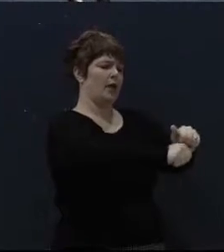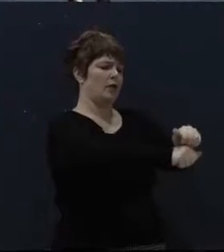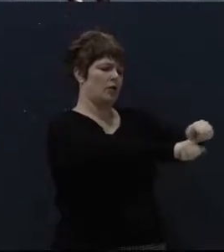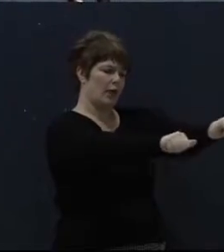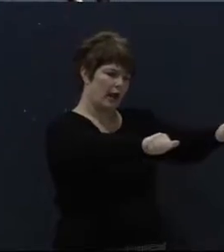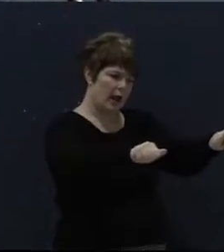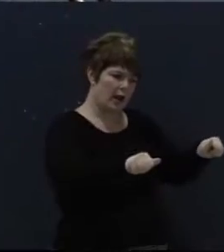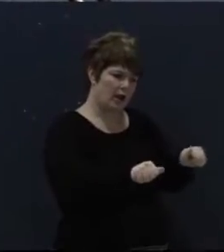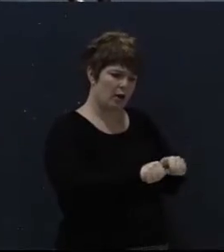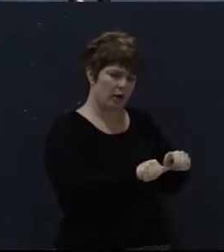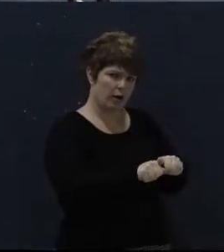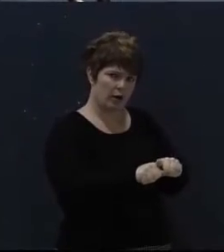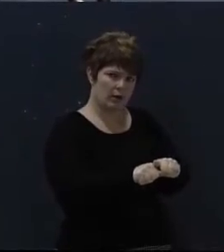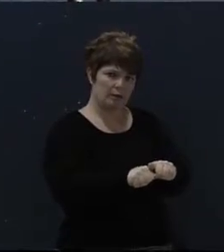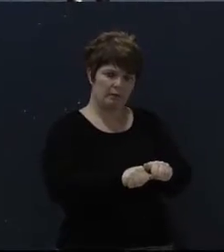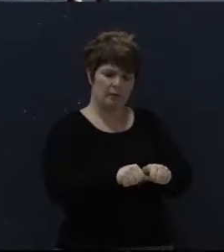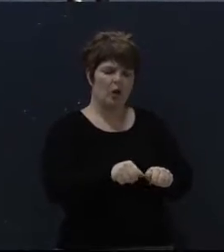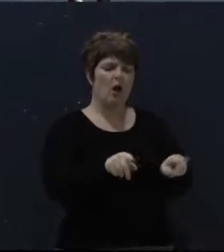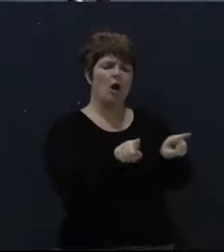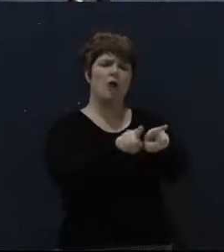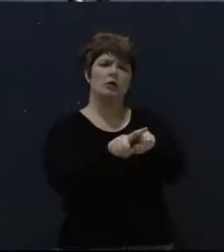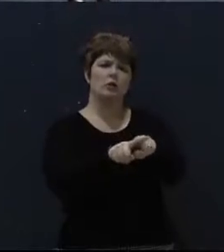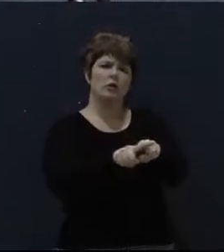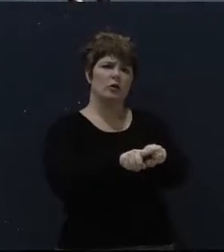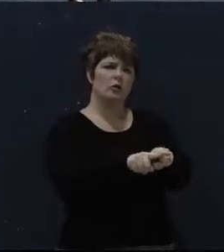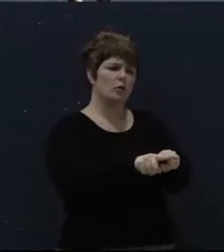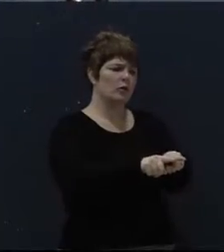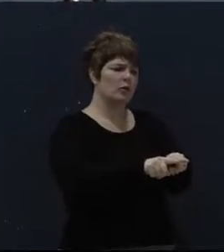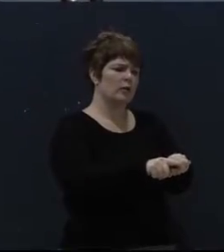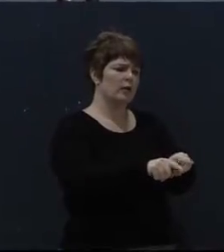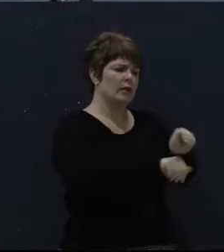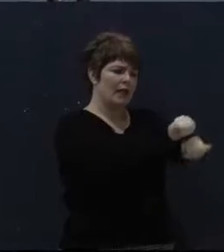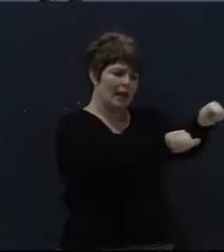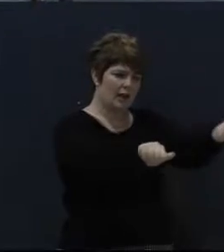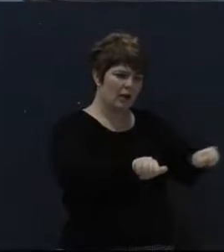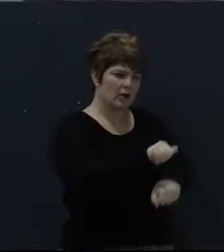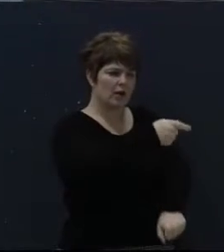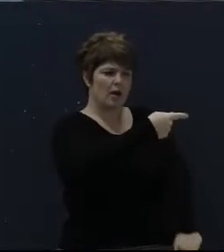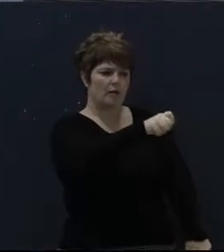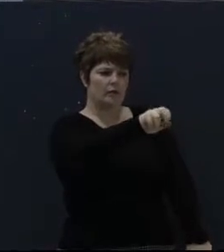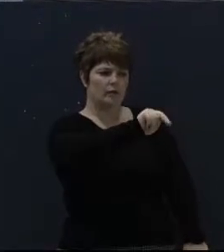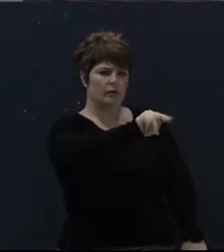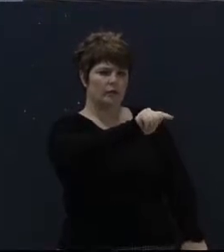as the court of the Gentiles. Now, in that outer court